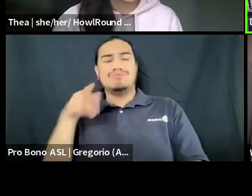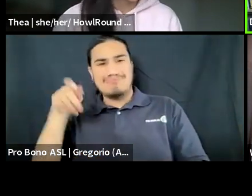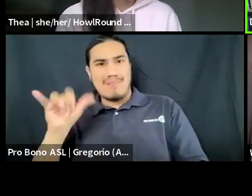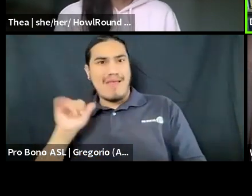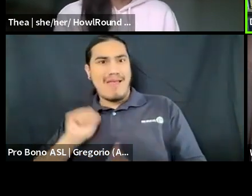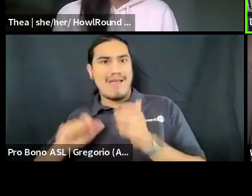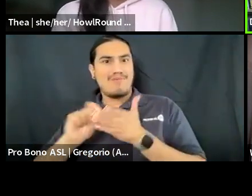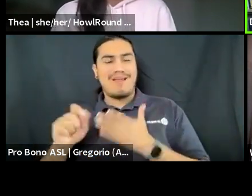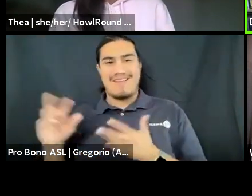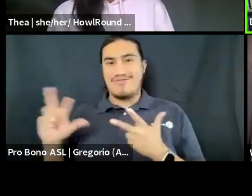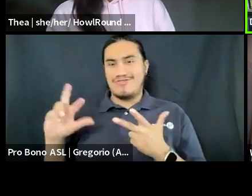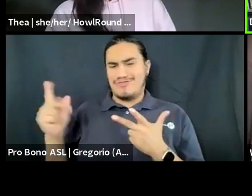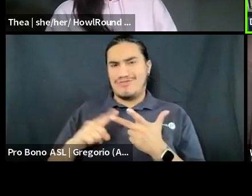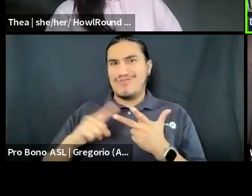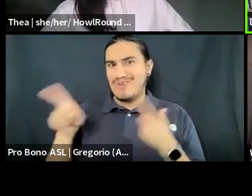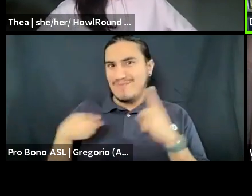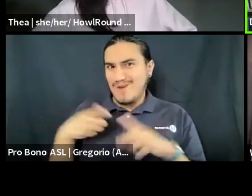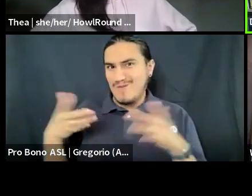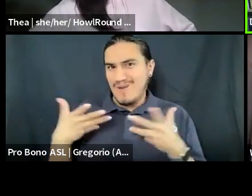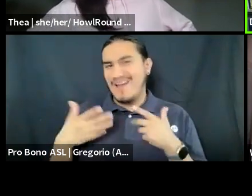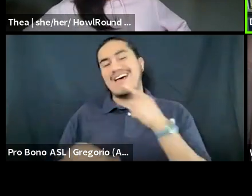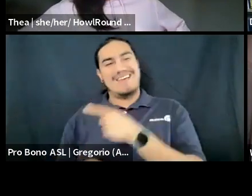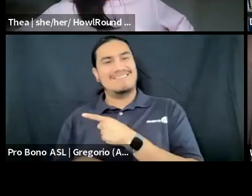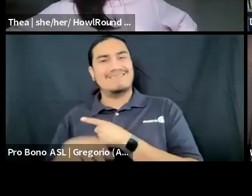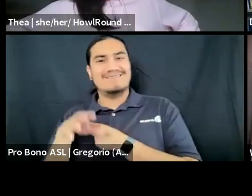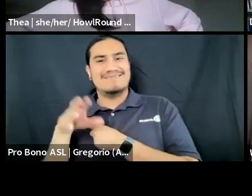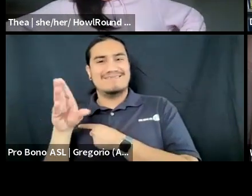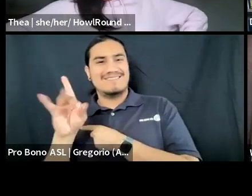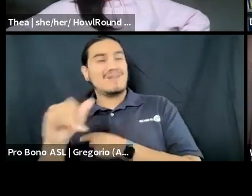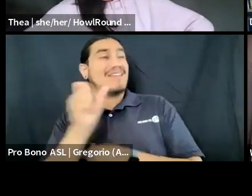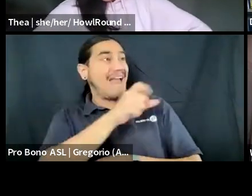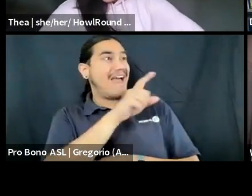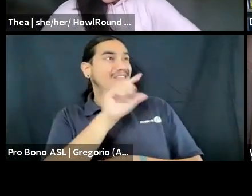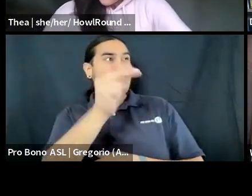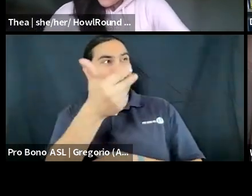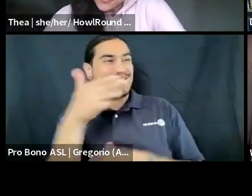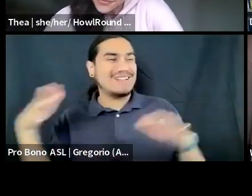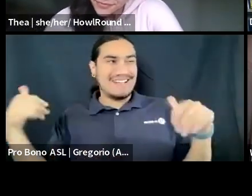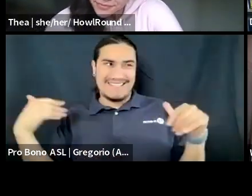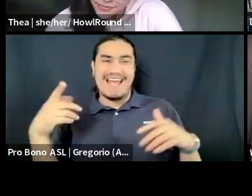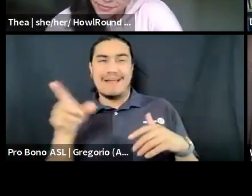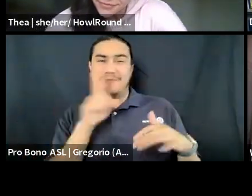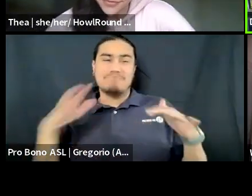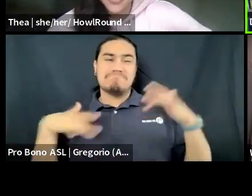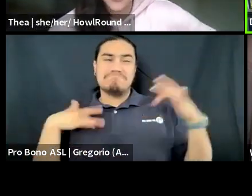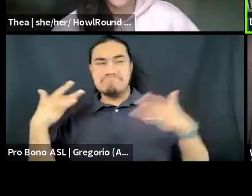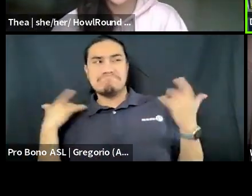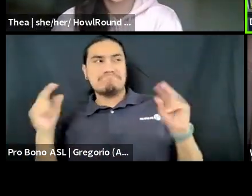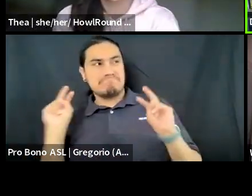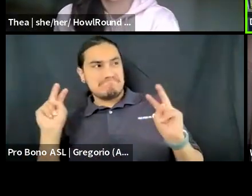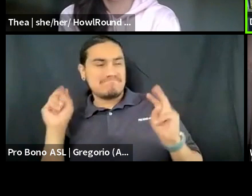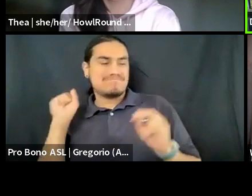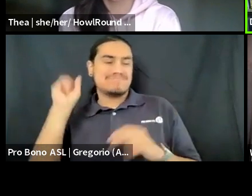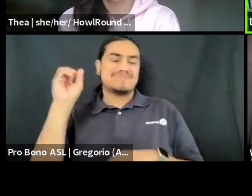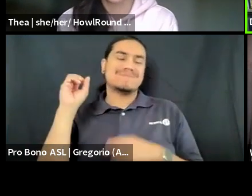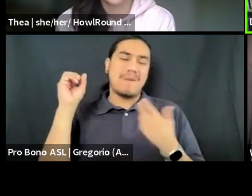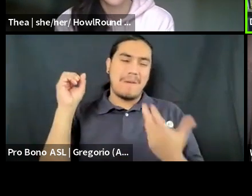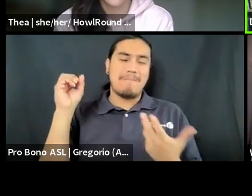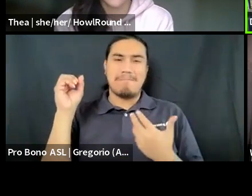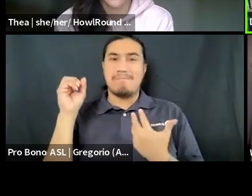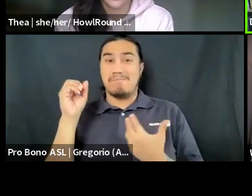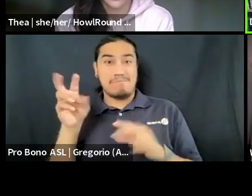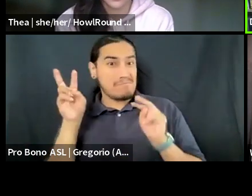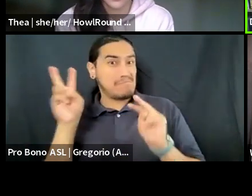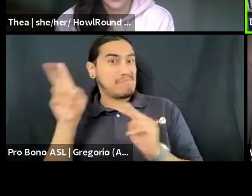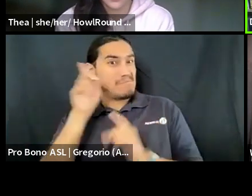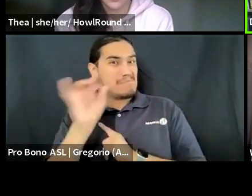the third one is coming up. It hasn't been announced yet, but it's going to come up soon. So stay tuned for